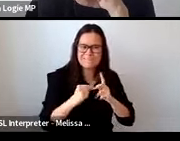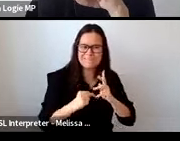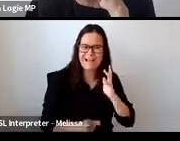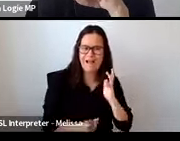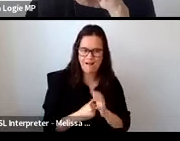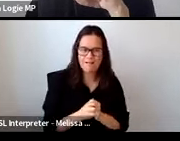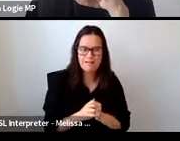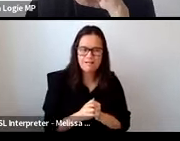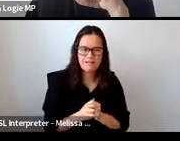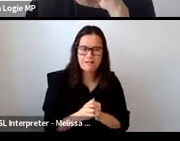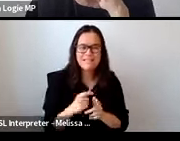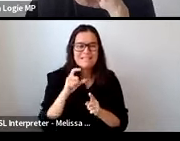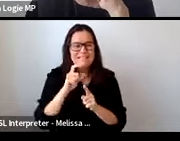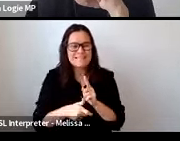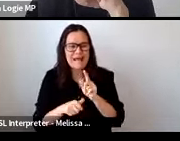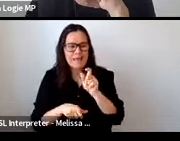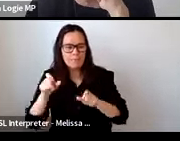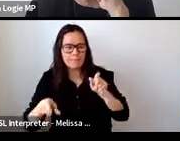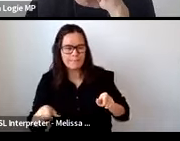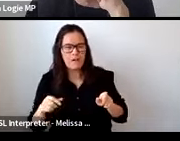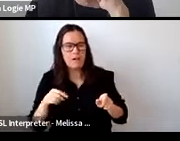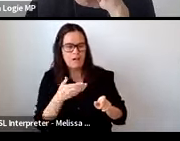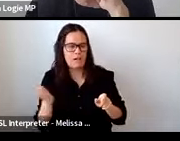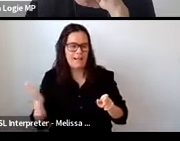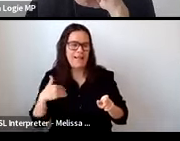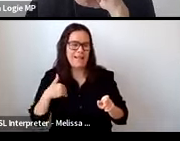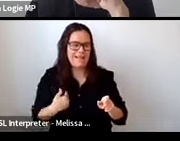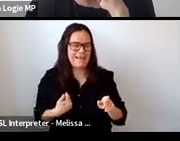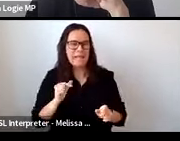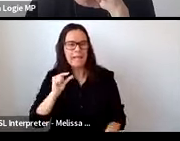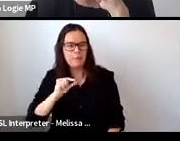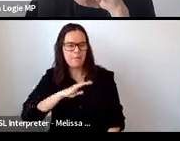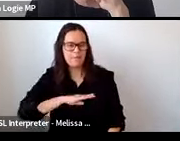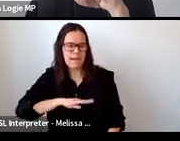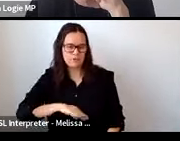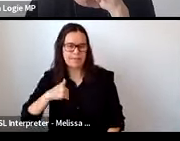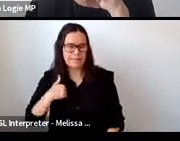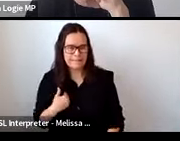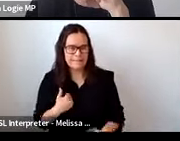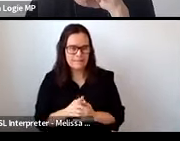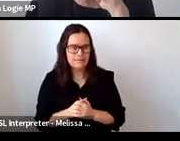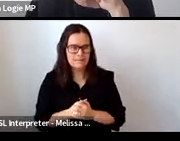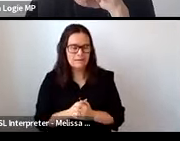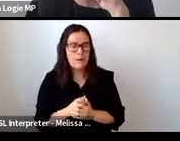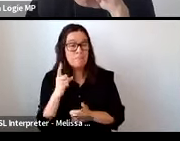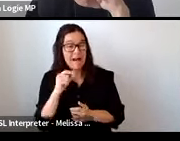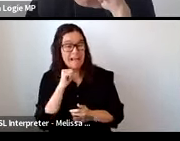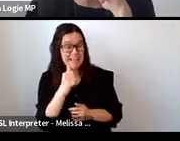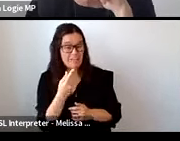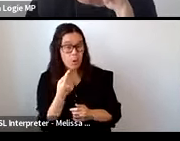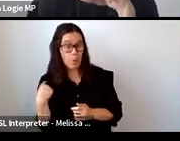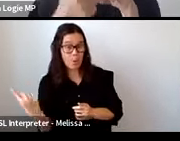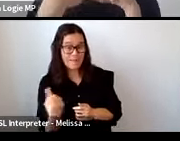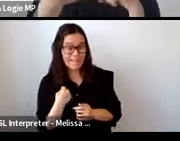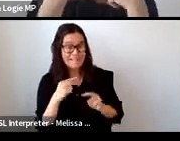just got to be really patient about all of this. But if they can see things happening, then they